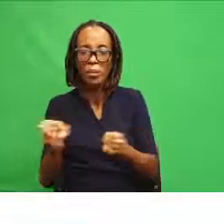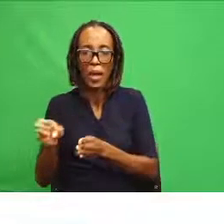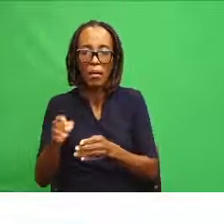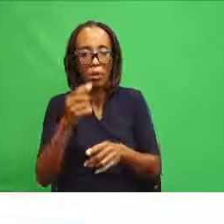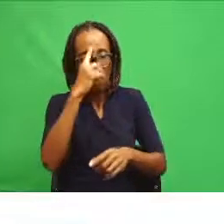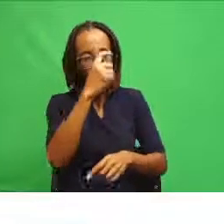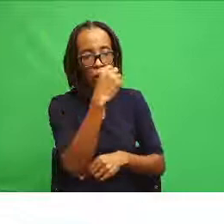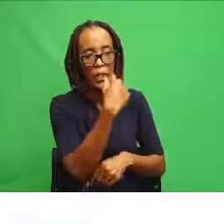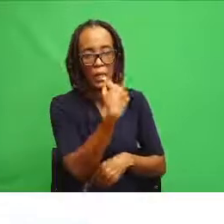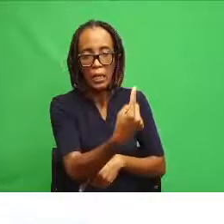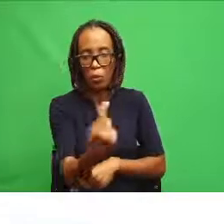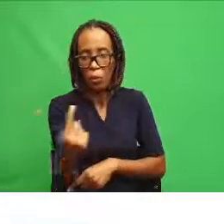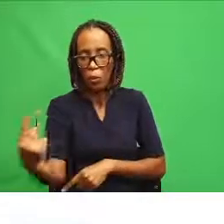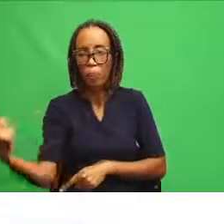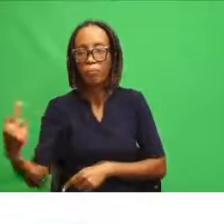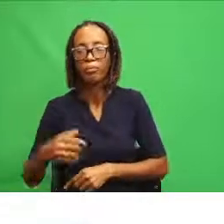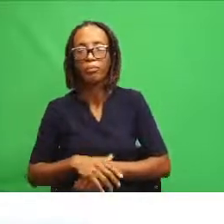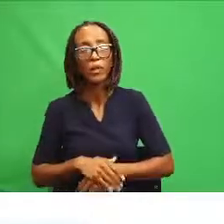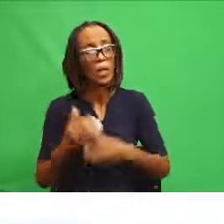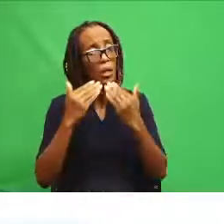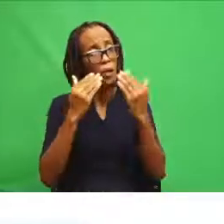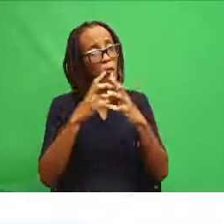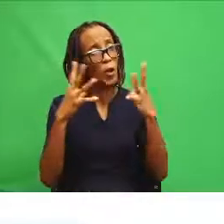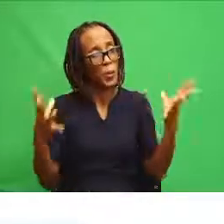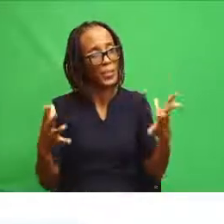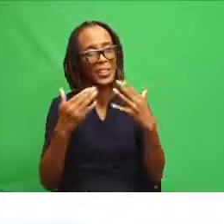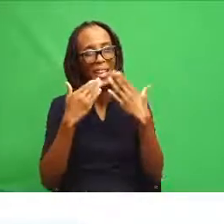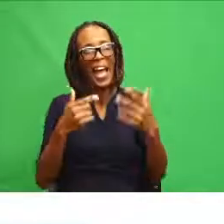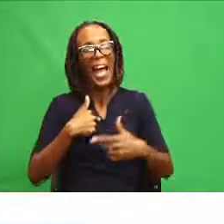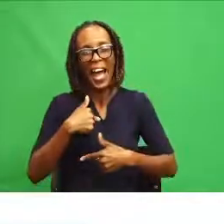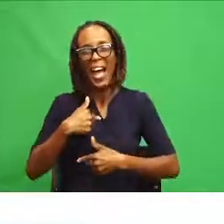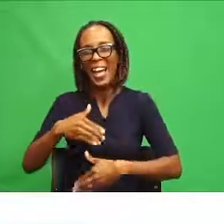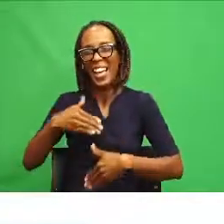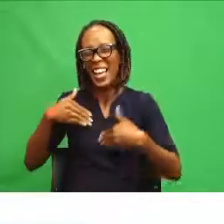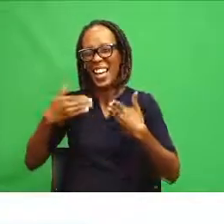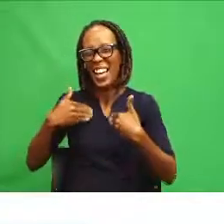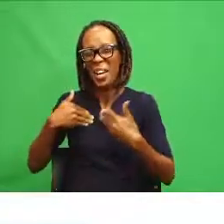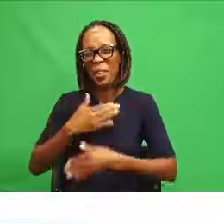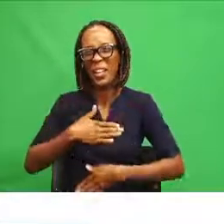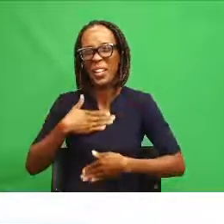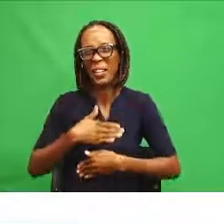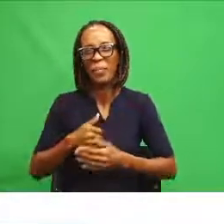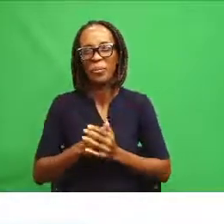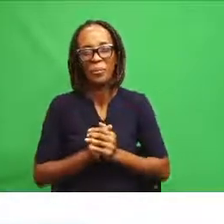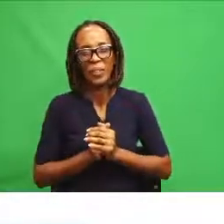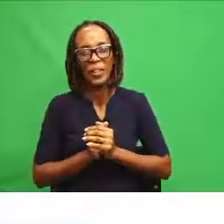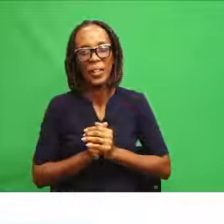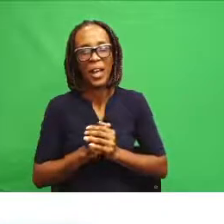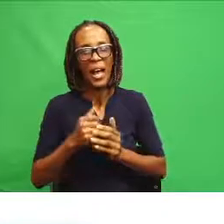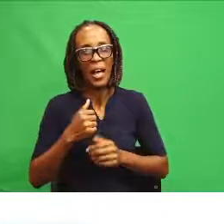thank you so much. Thank you so much. It was my pleasure. I have no doubt that